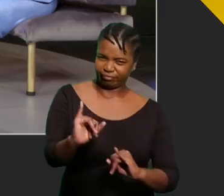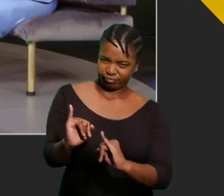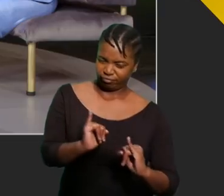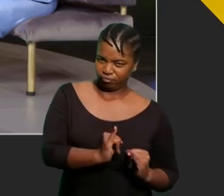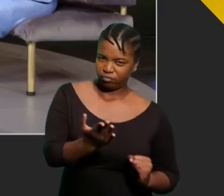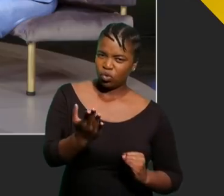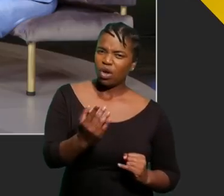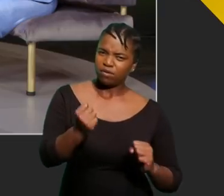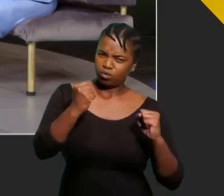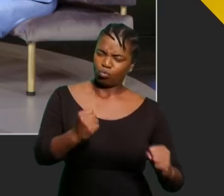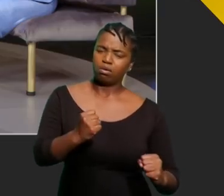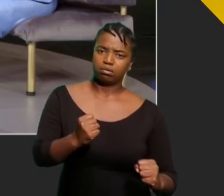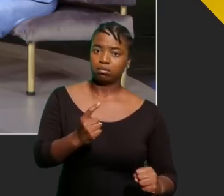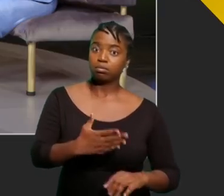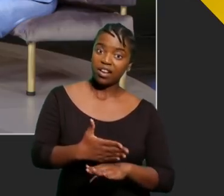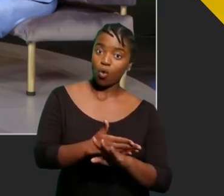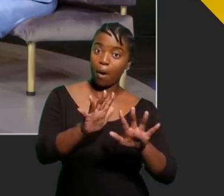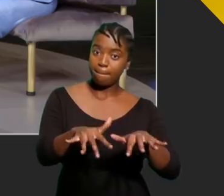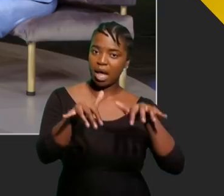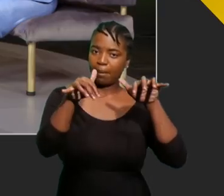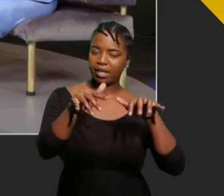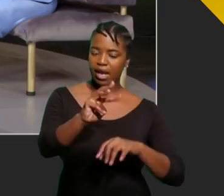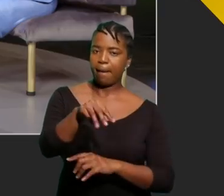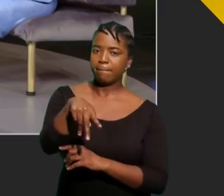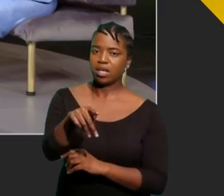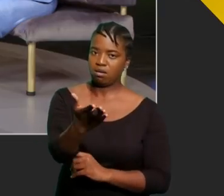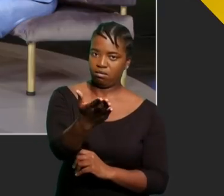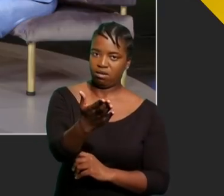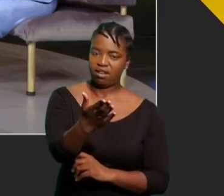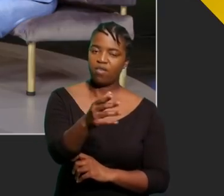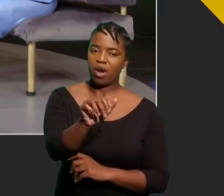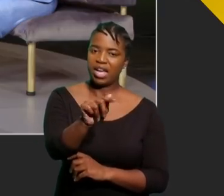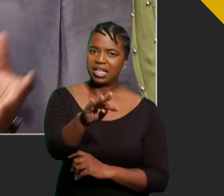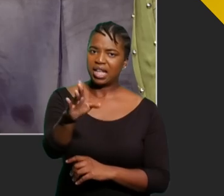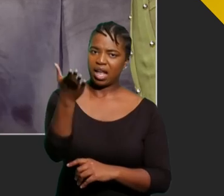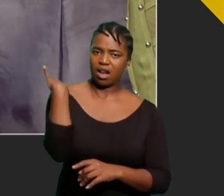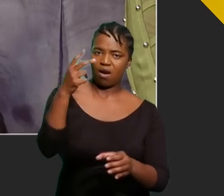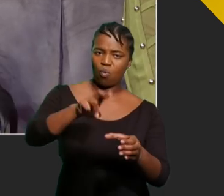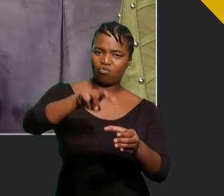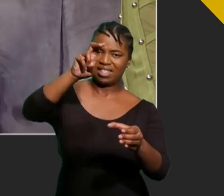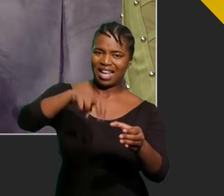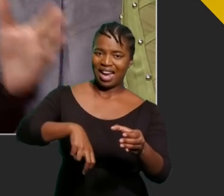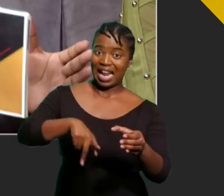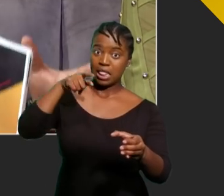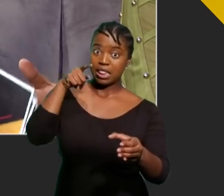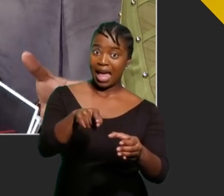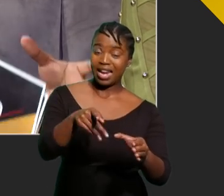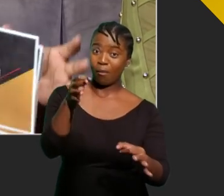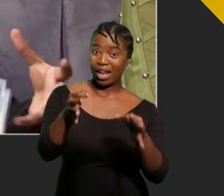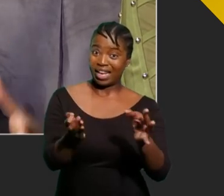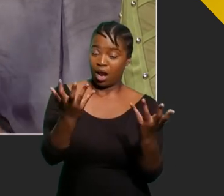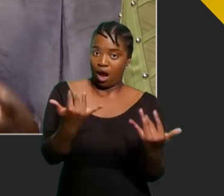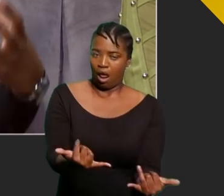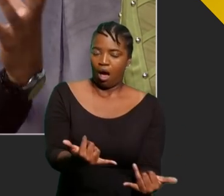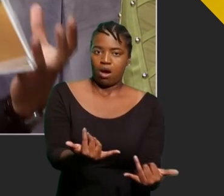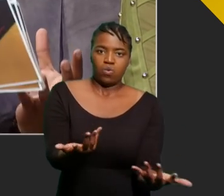someone, you have a strong voice. I mean, you used to sit in Parliament as a representation for the NC, but what can we do to Sako? And that politically now allows